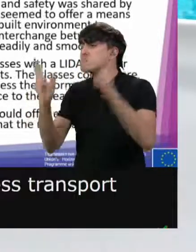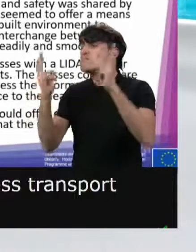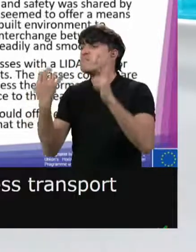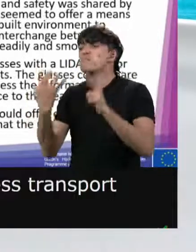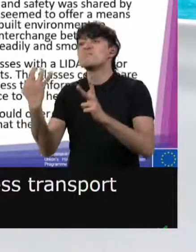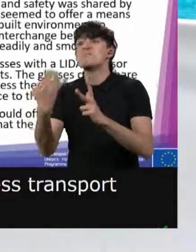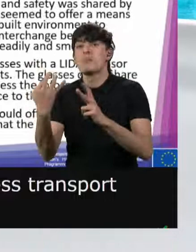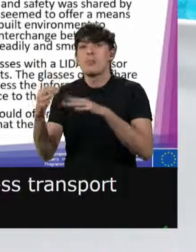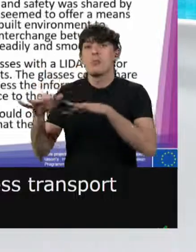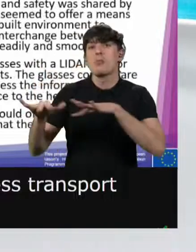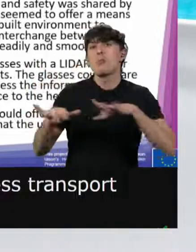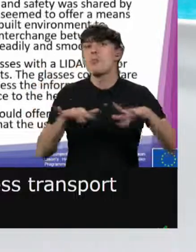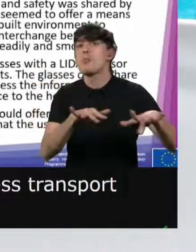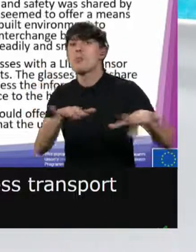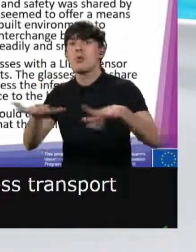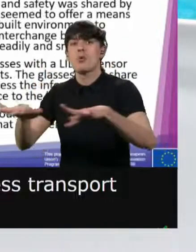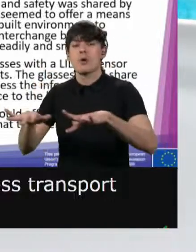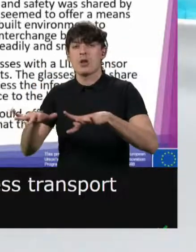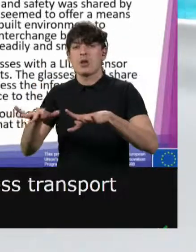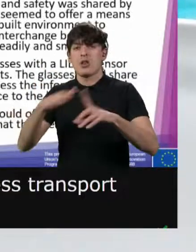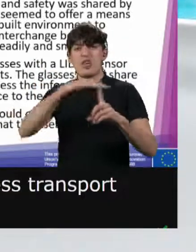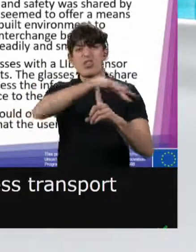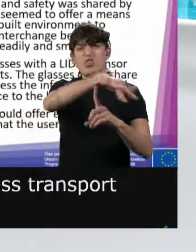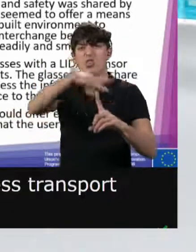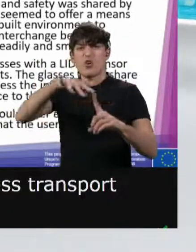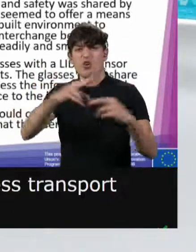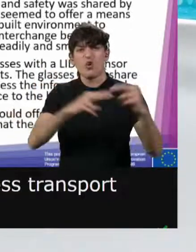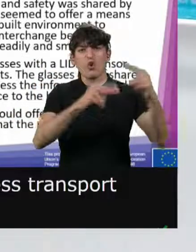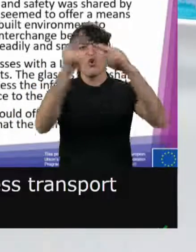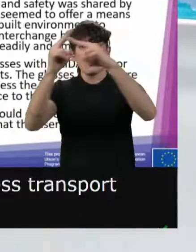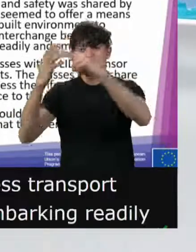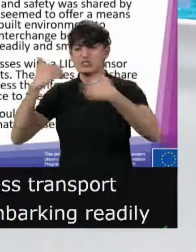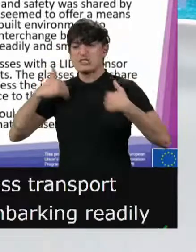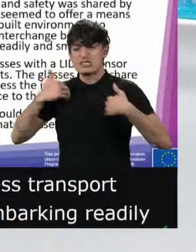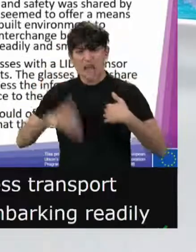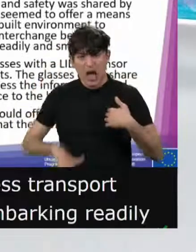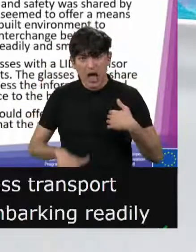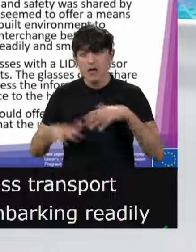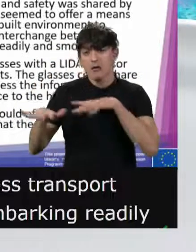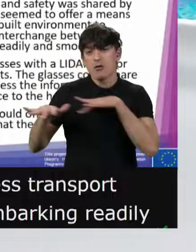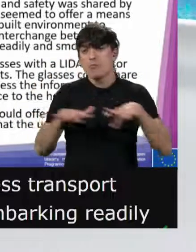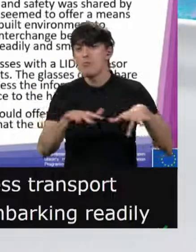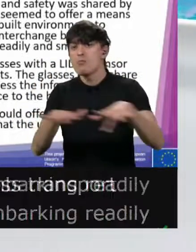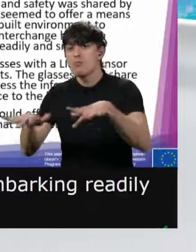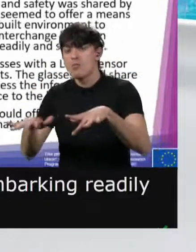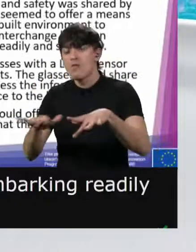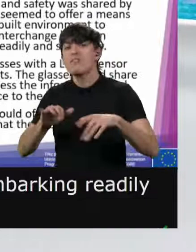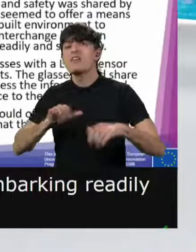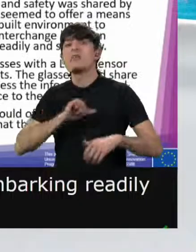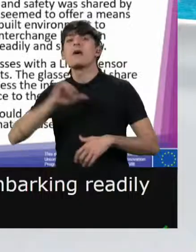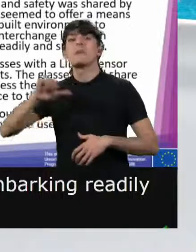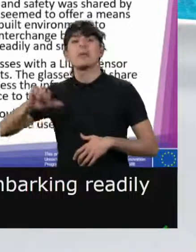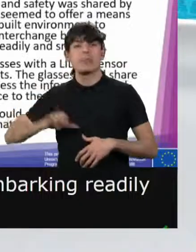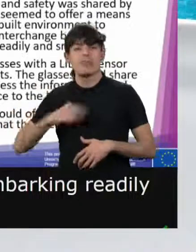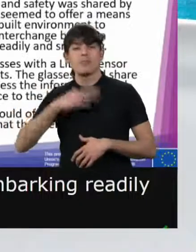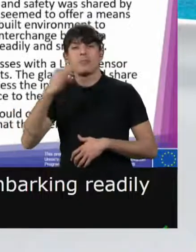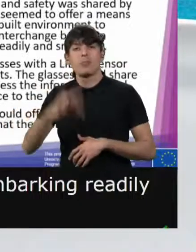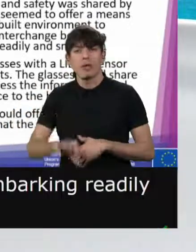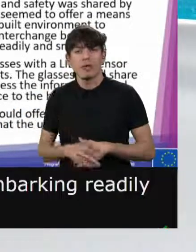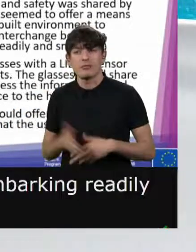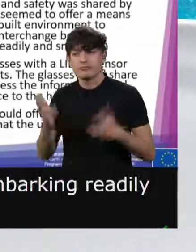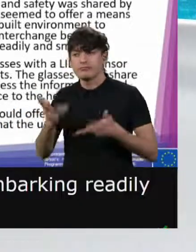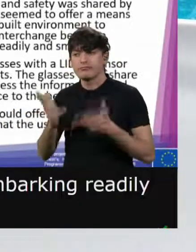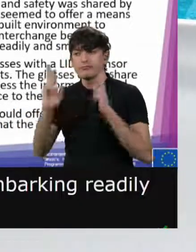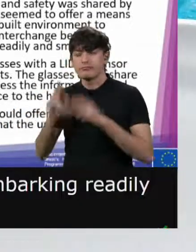vehicles and disembarking readily and smoothly. Particularly with the growth of things such as